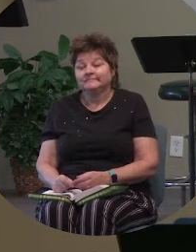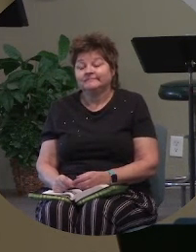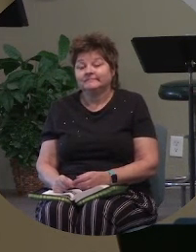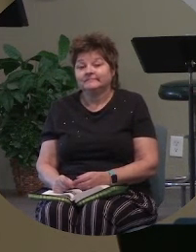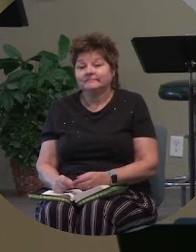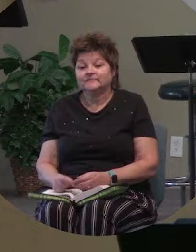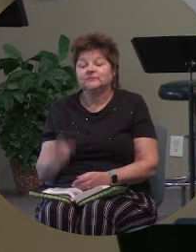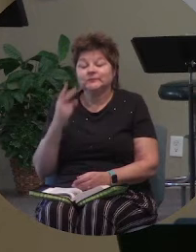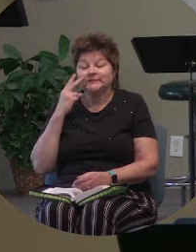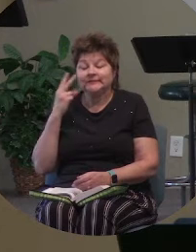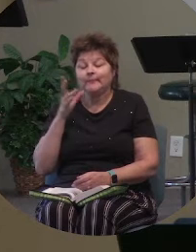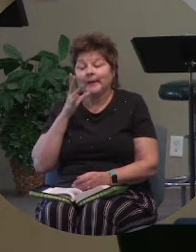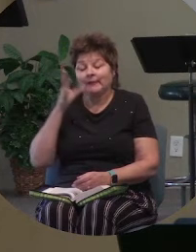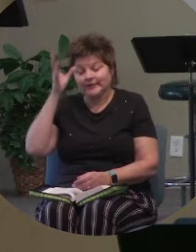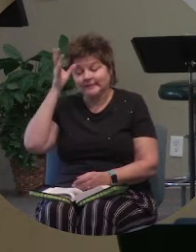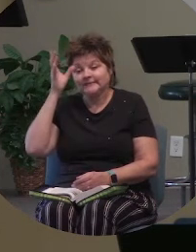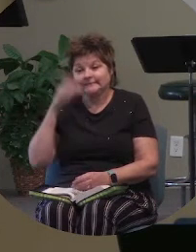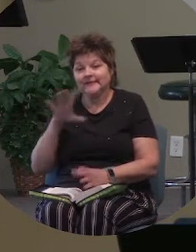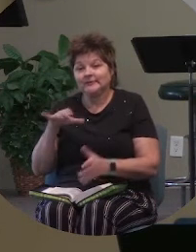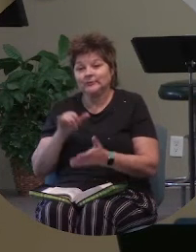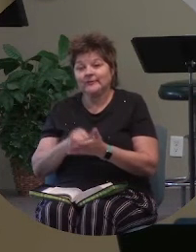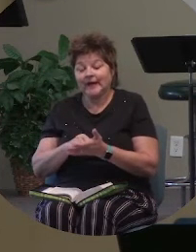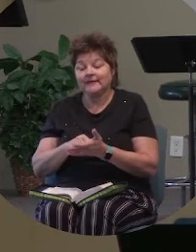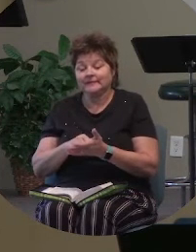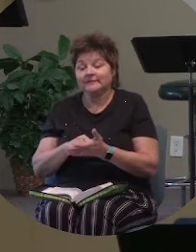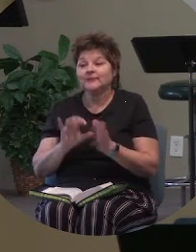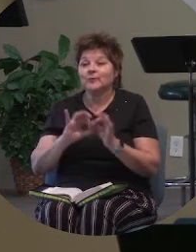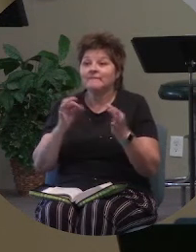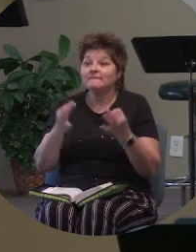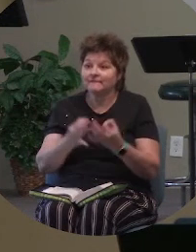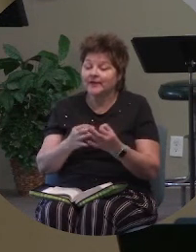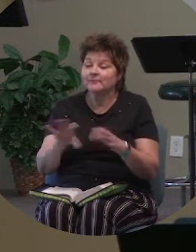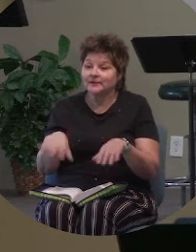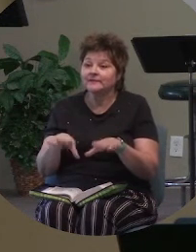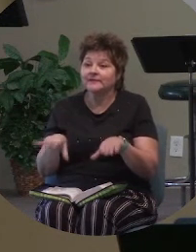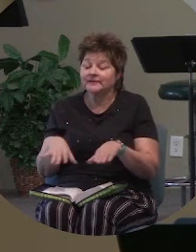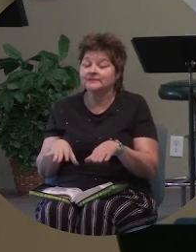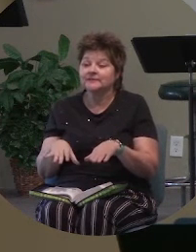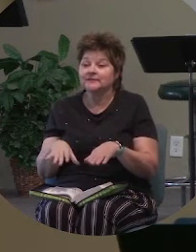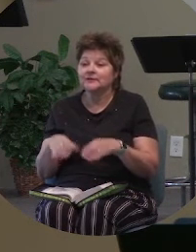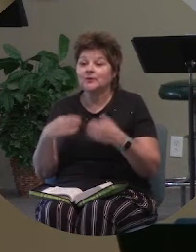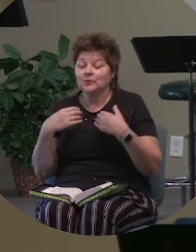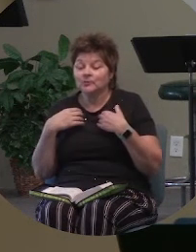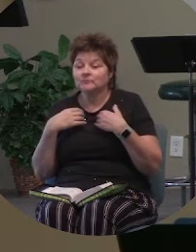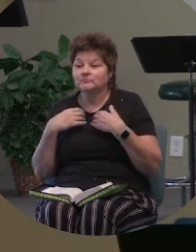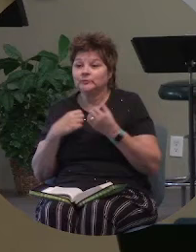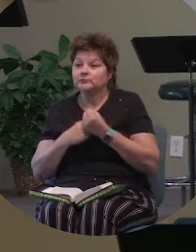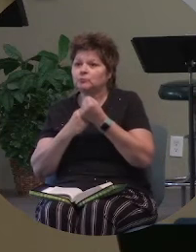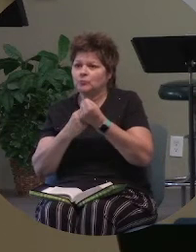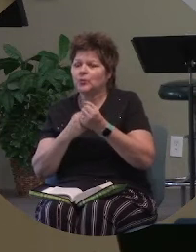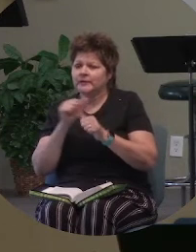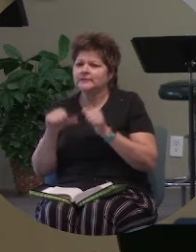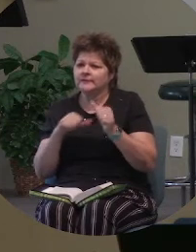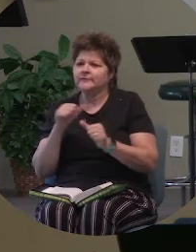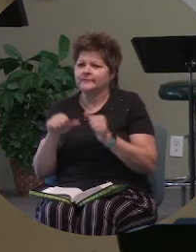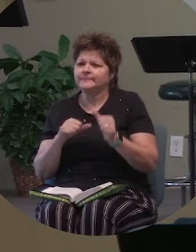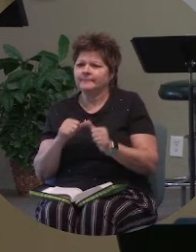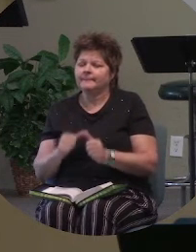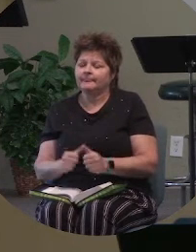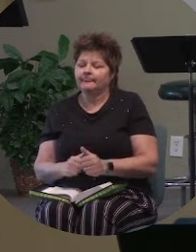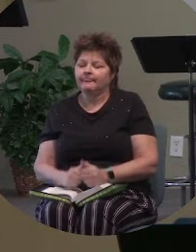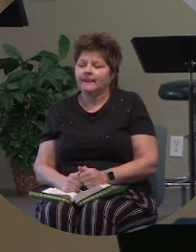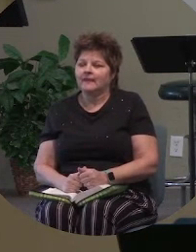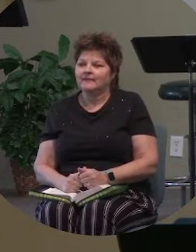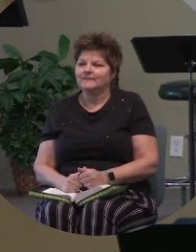Because see, that's what parents do. That's what family does. We have each other's backs. We